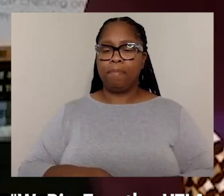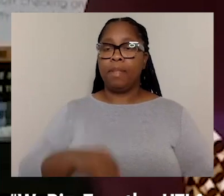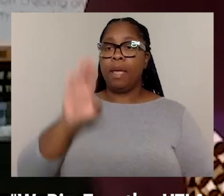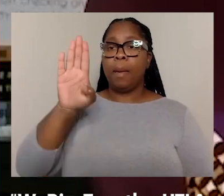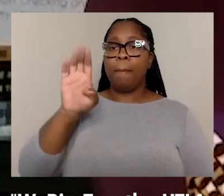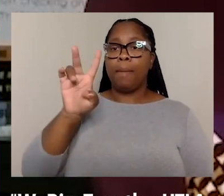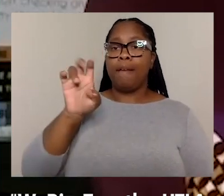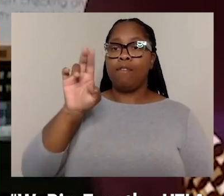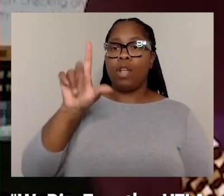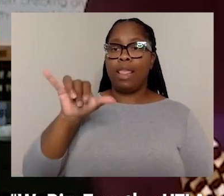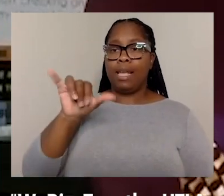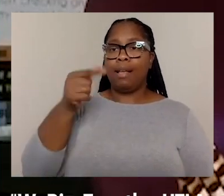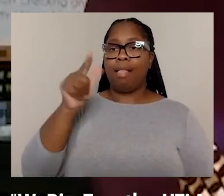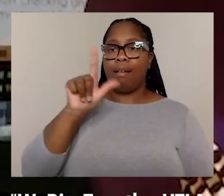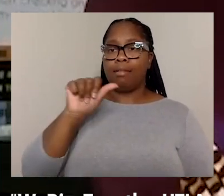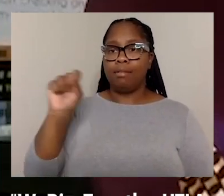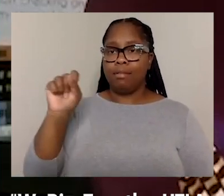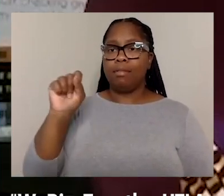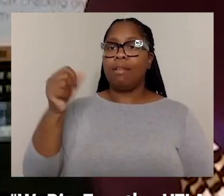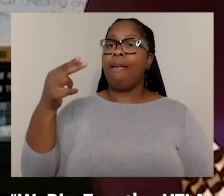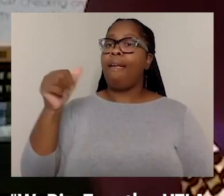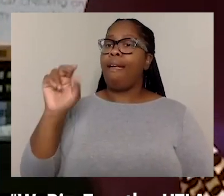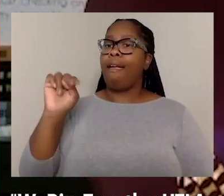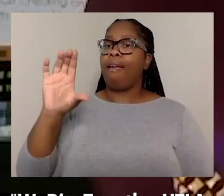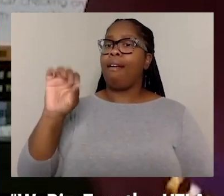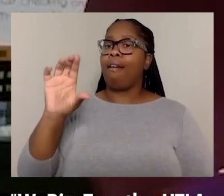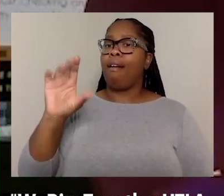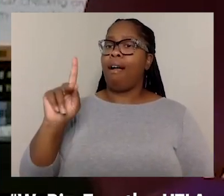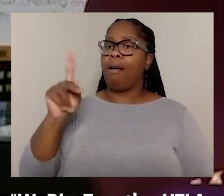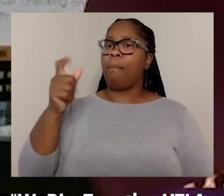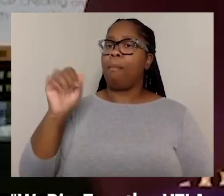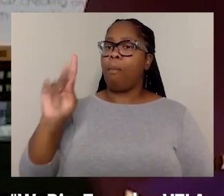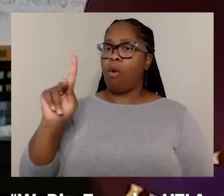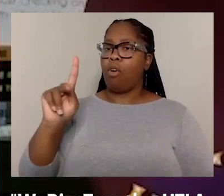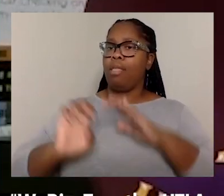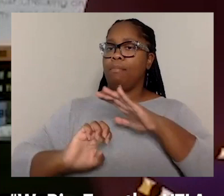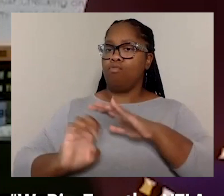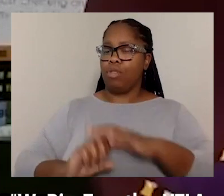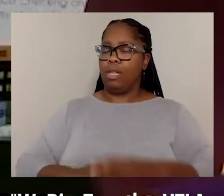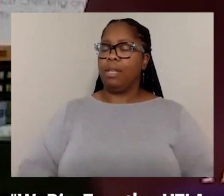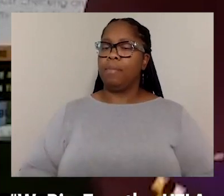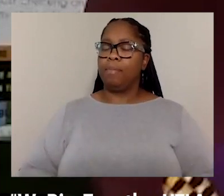Beverly Glass, Hancock Park Elementary.